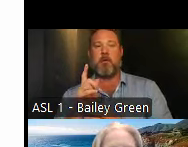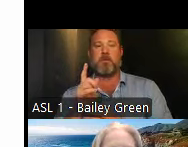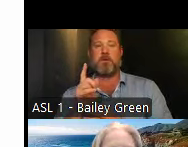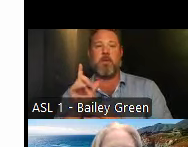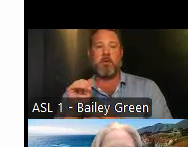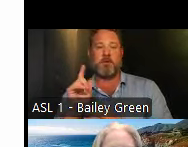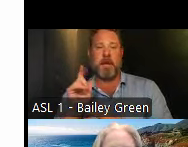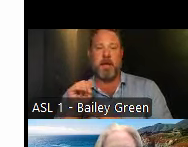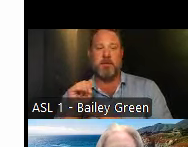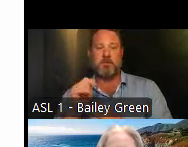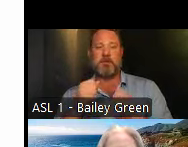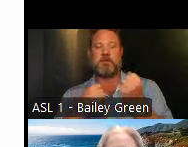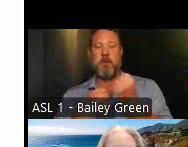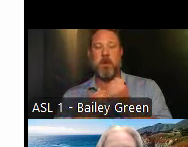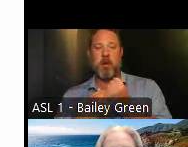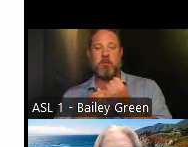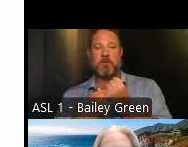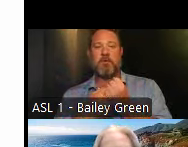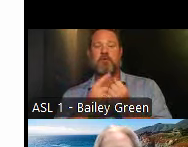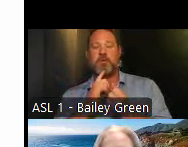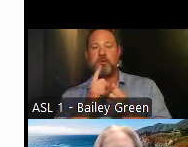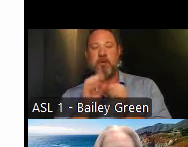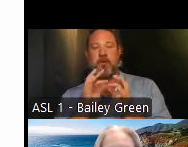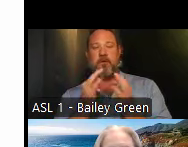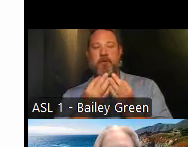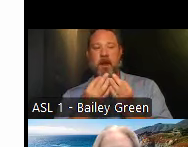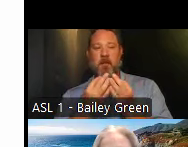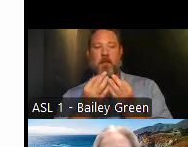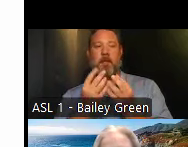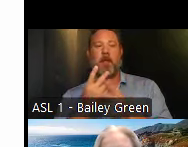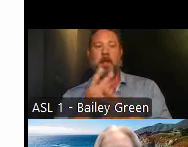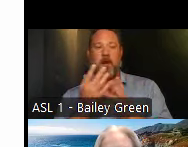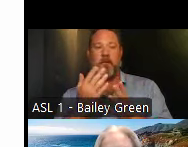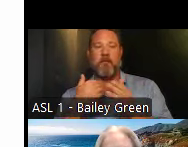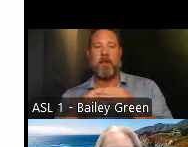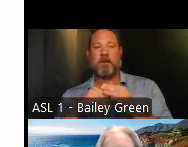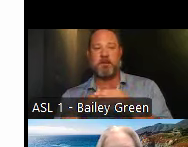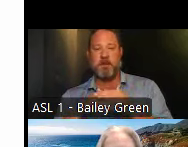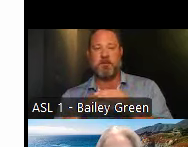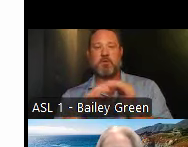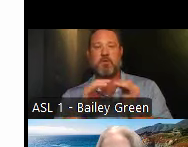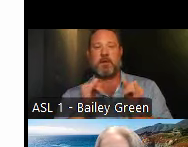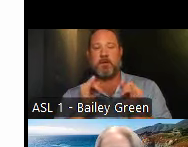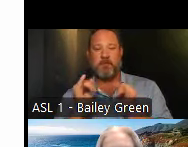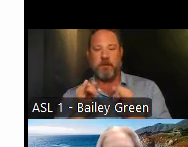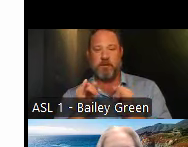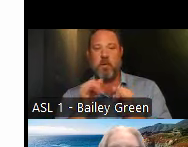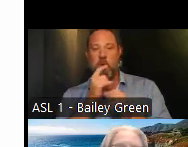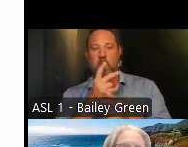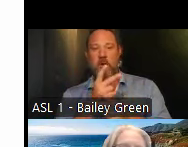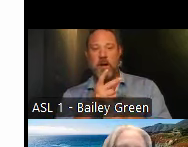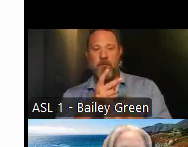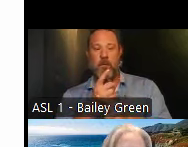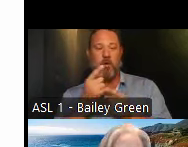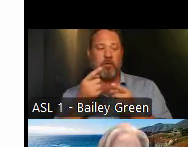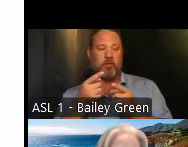has sponsored, and this is trying to ensure that family-friend caregivers have access to their loved one or the person they're caring for